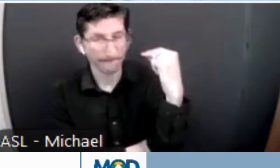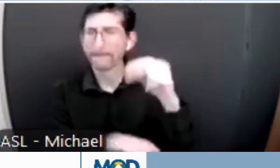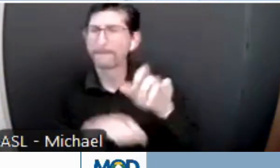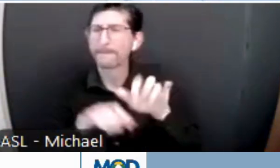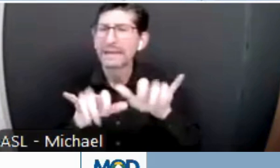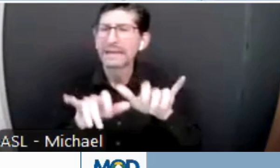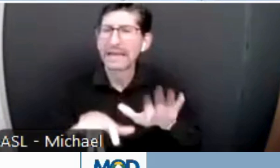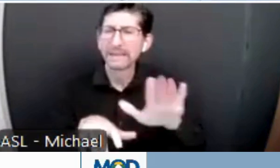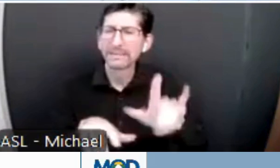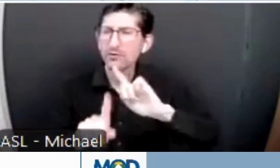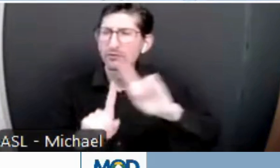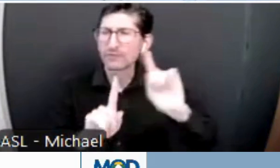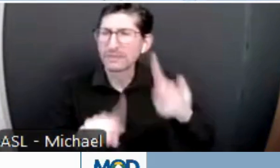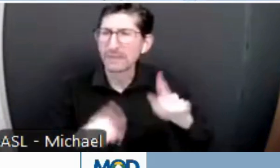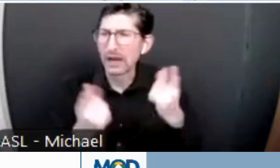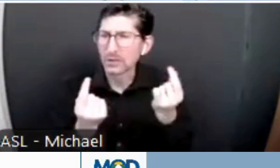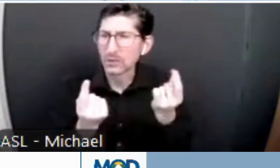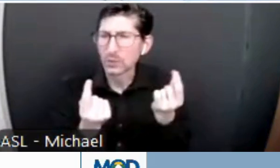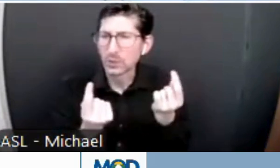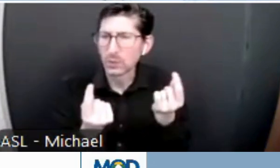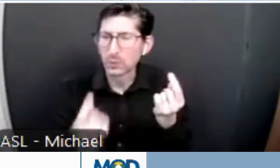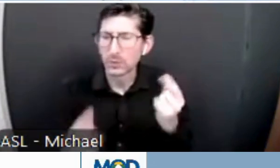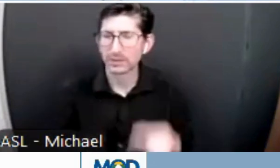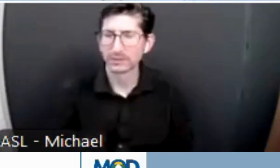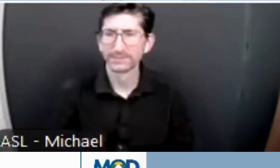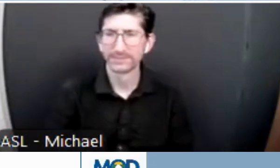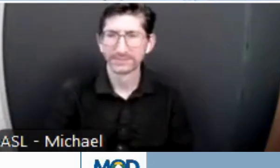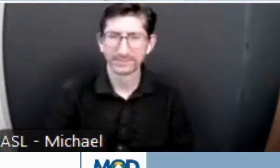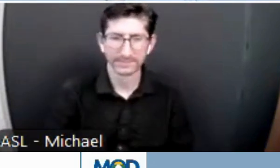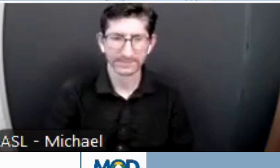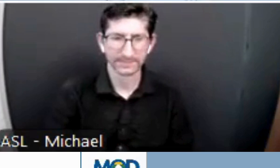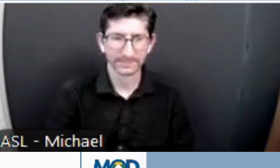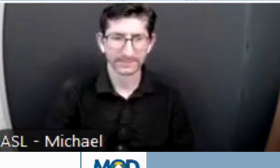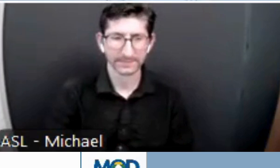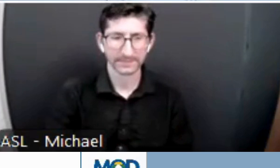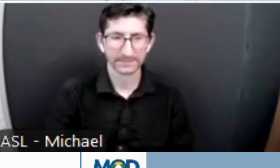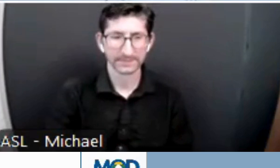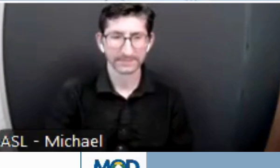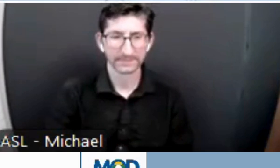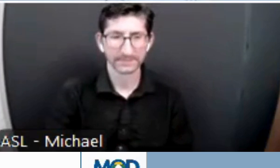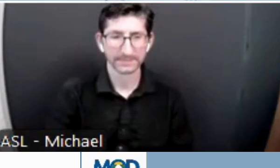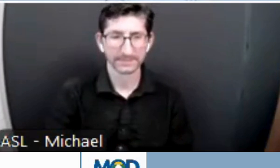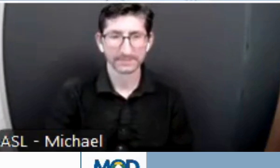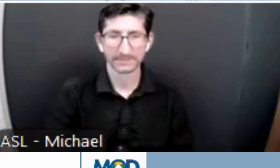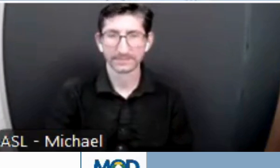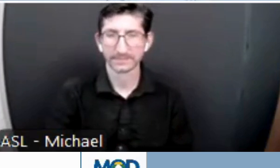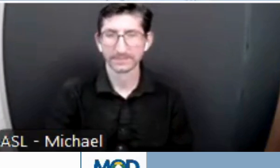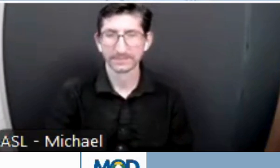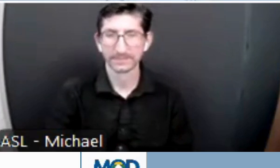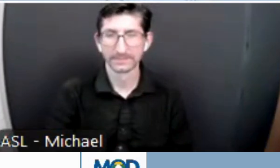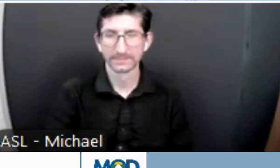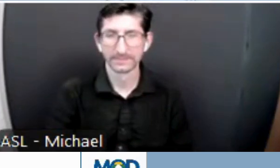your ideas for what you could do to respond to that, how to handle it.